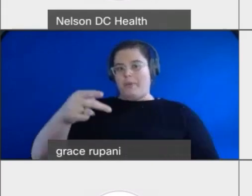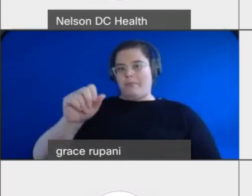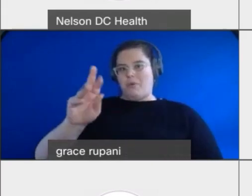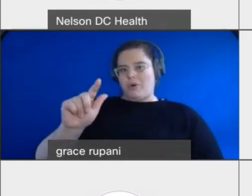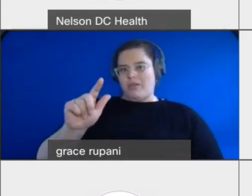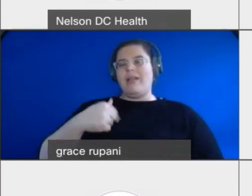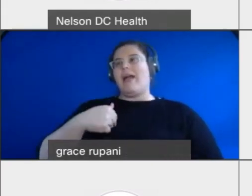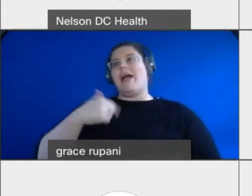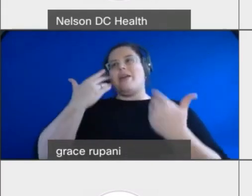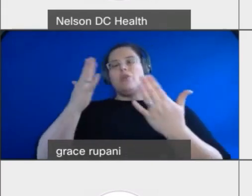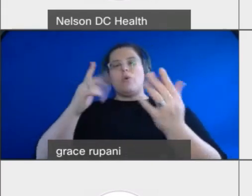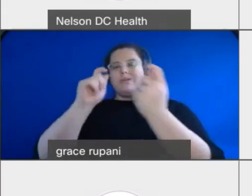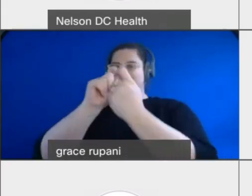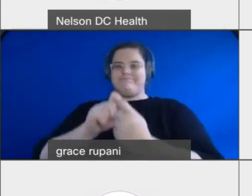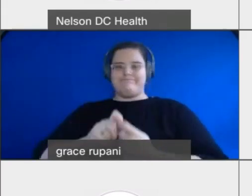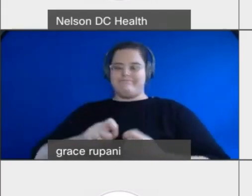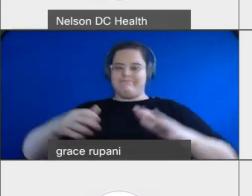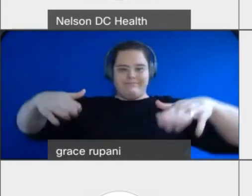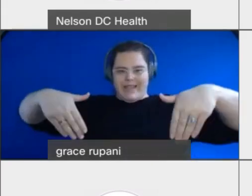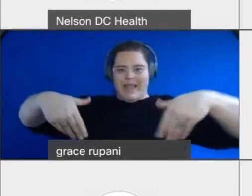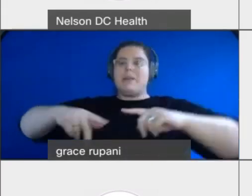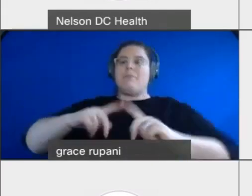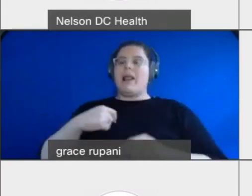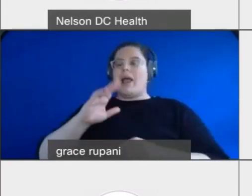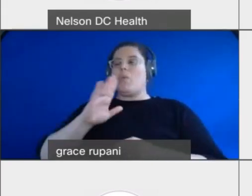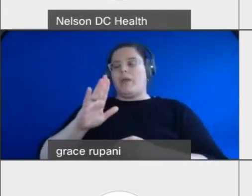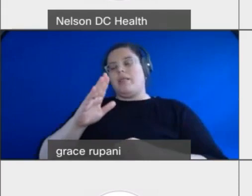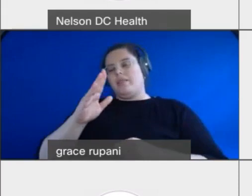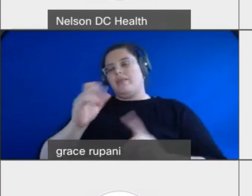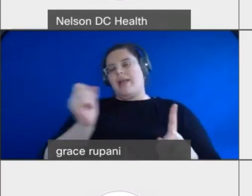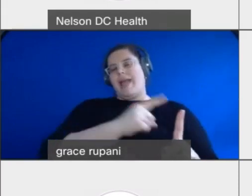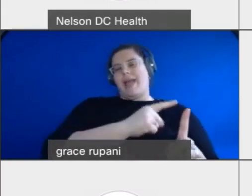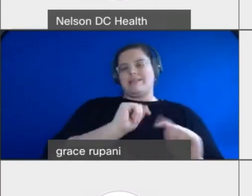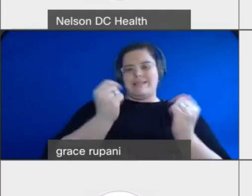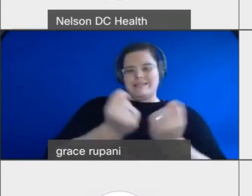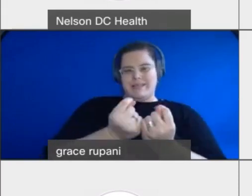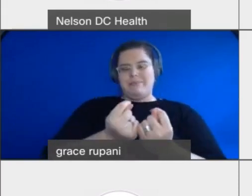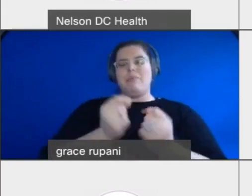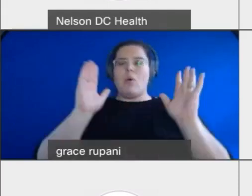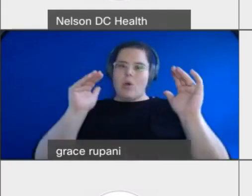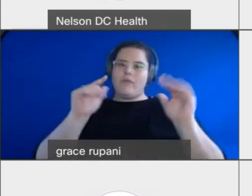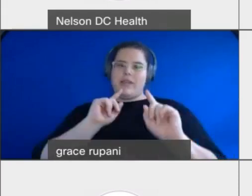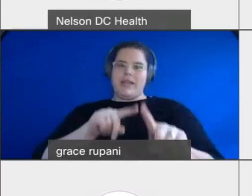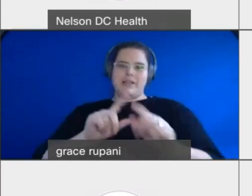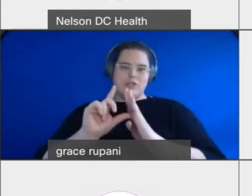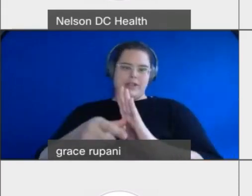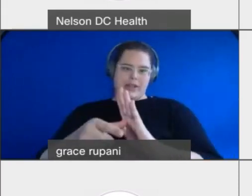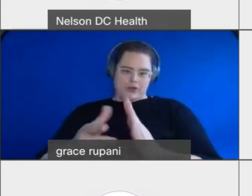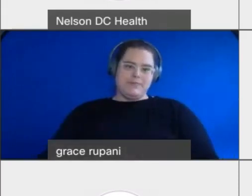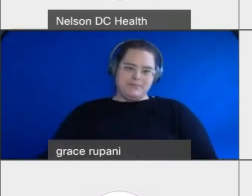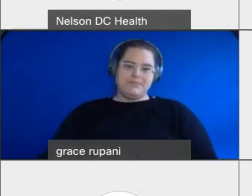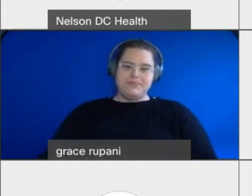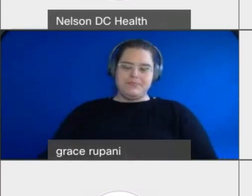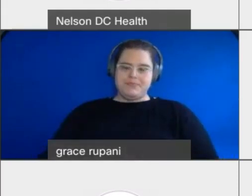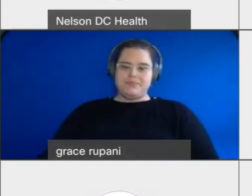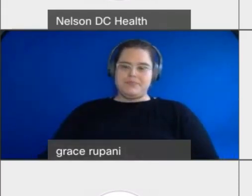the specifics on that, but I'll take it back to the team and hopefully I can provide you an answer at a later date. And as I say, you